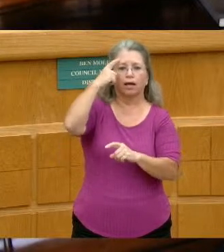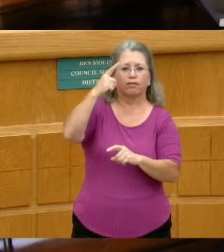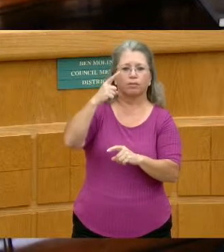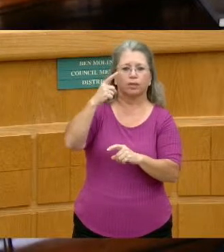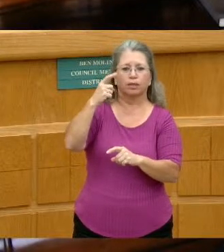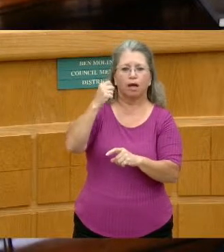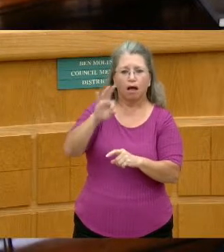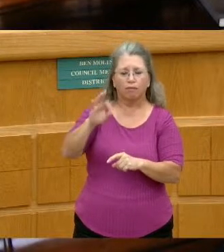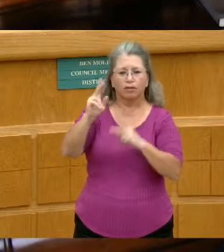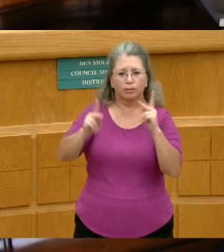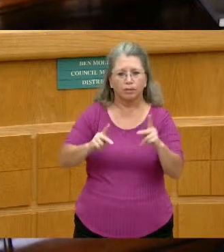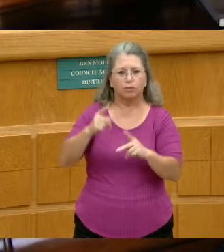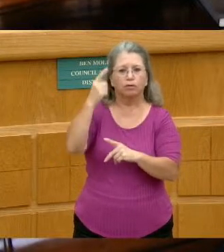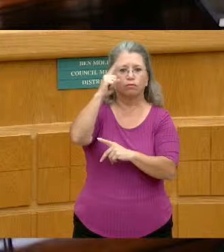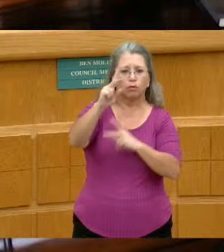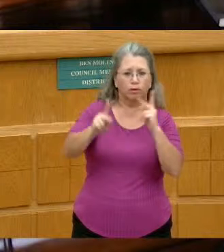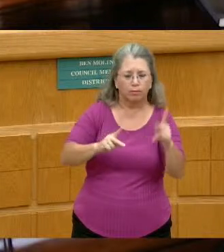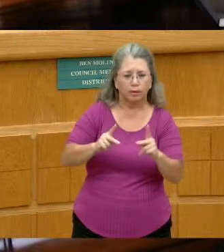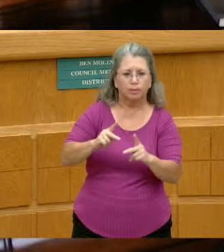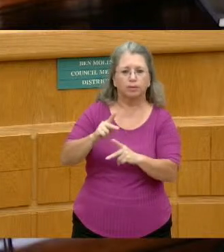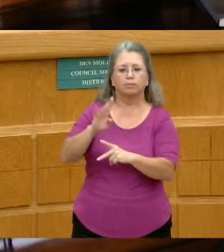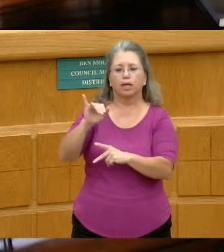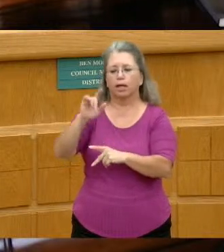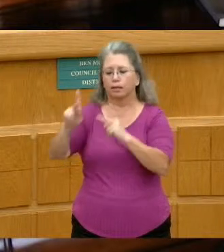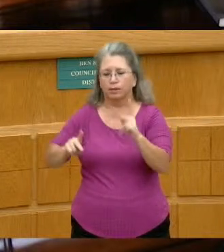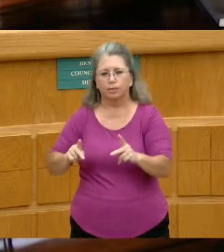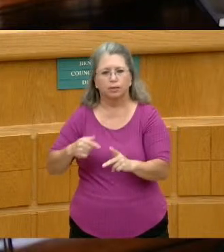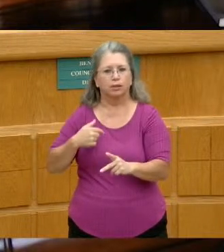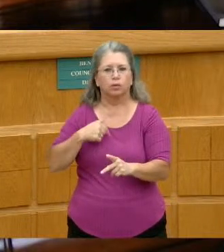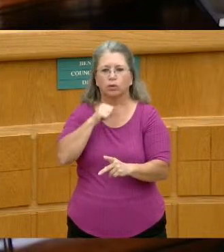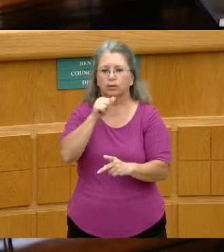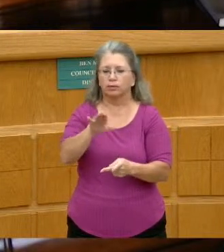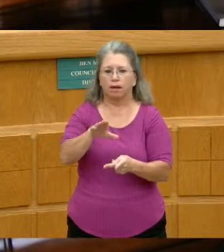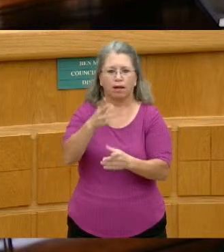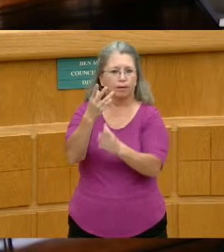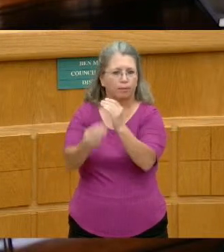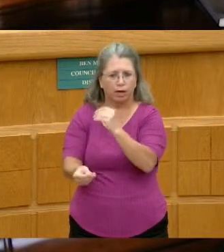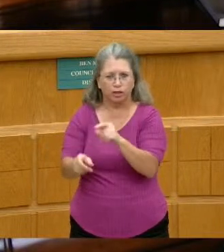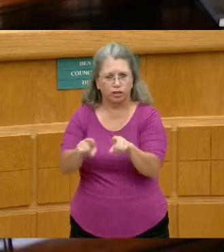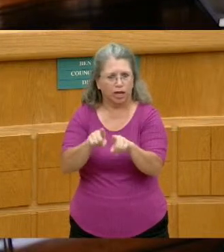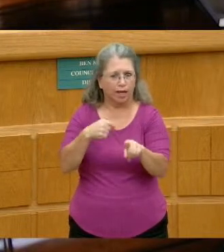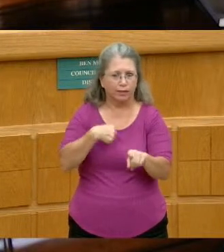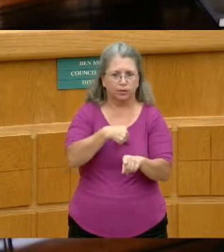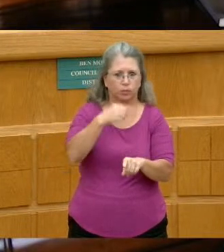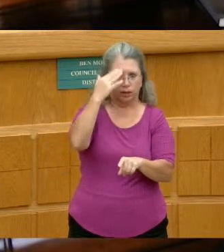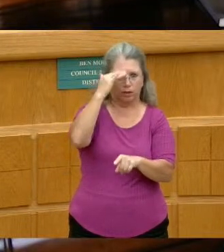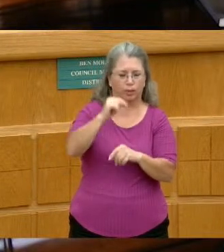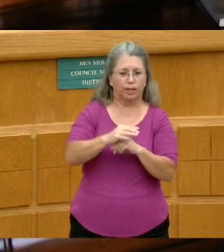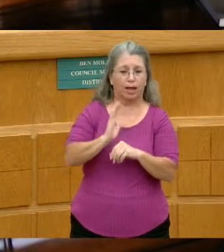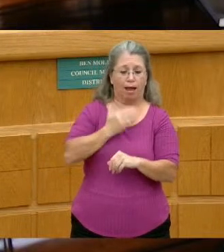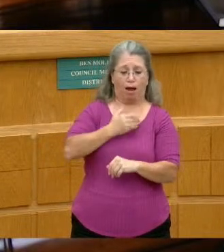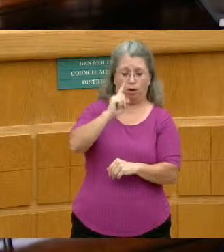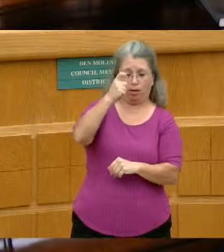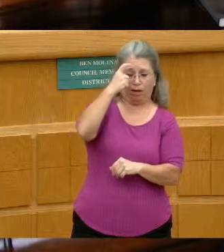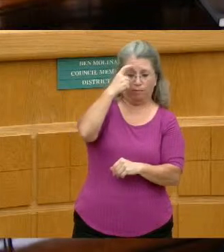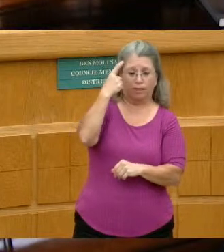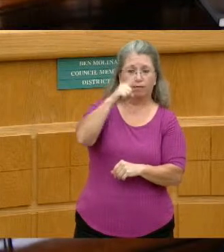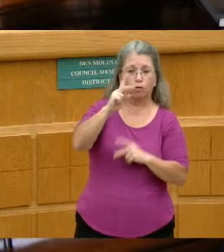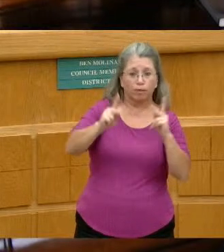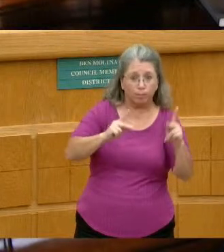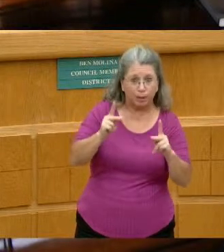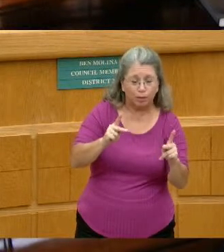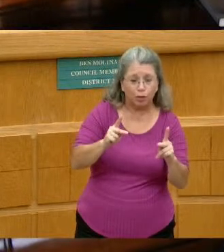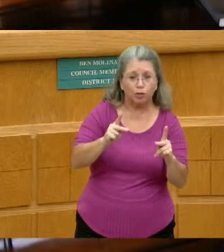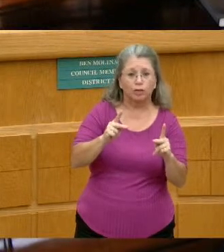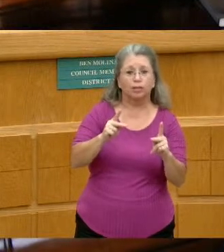people, for the people shall not perish from the earth. Our government, by the people and for the people, is here to ensure